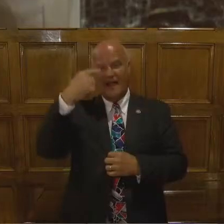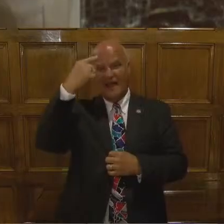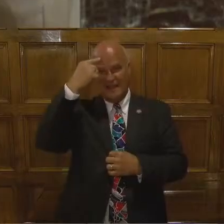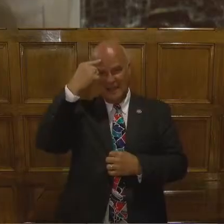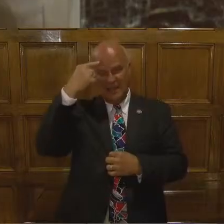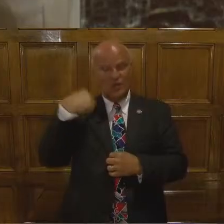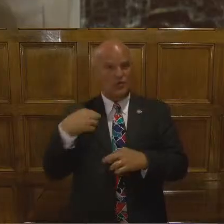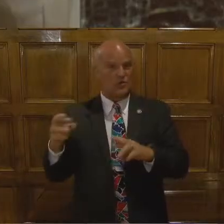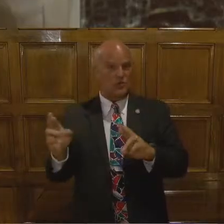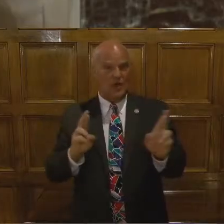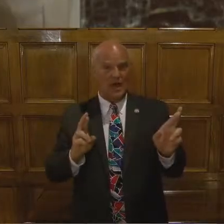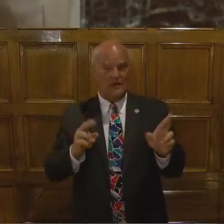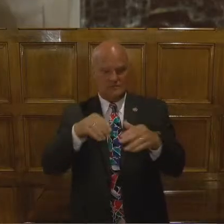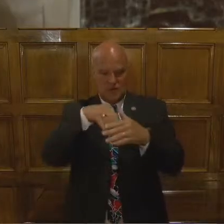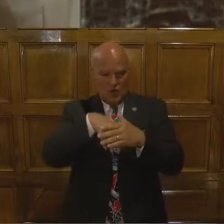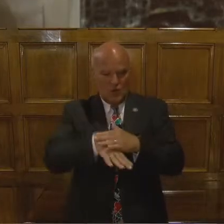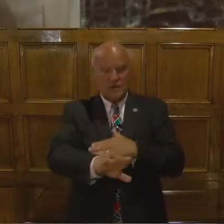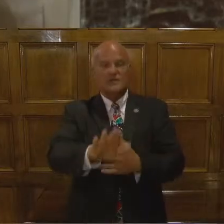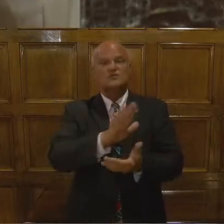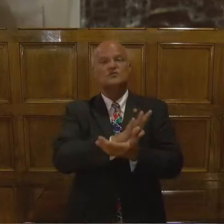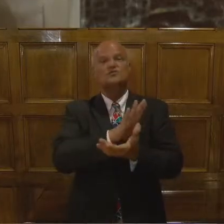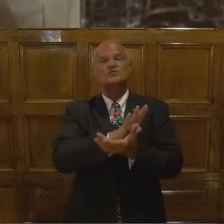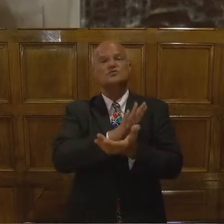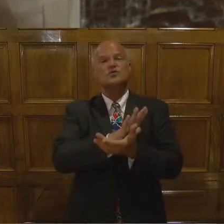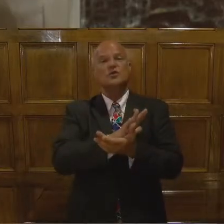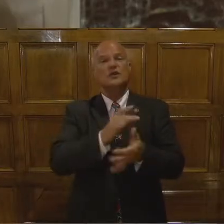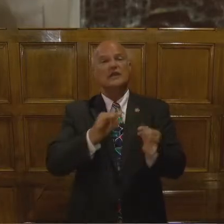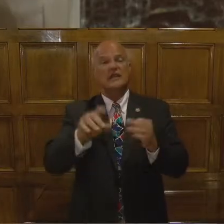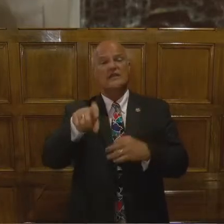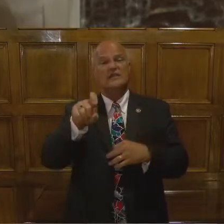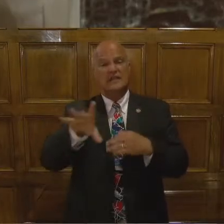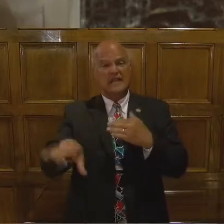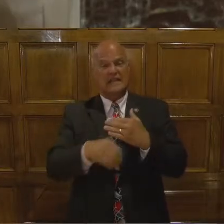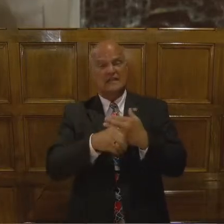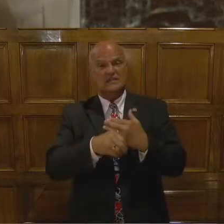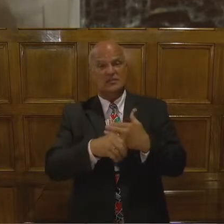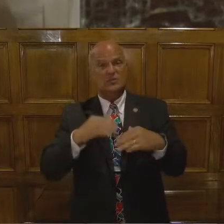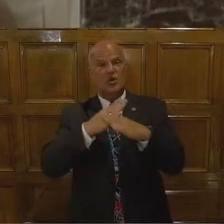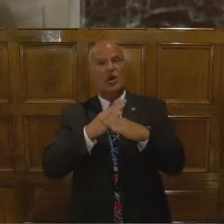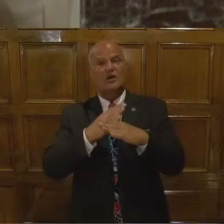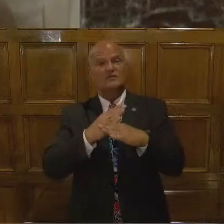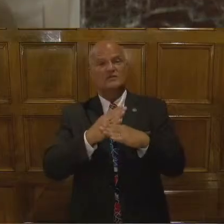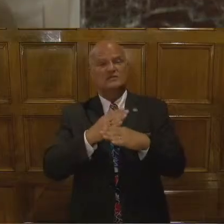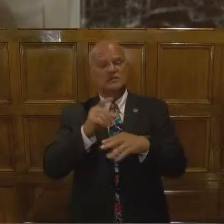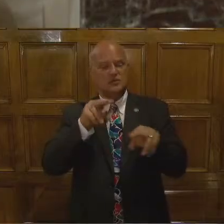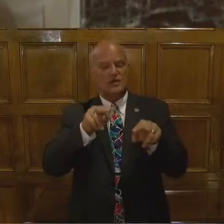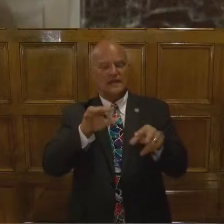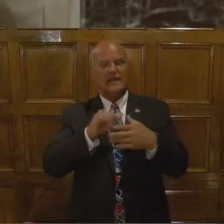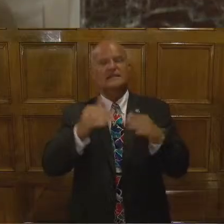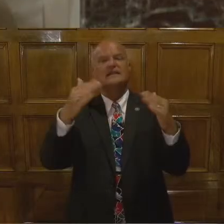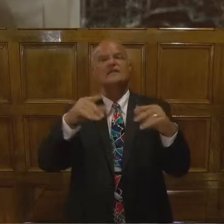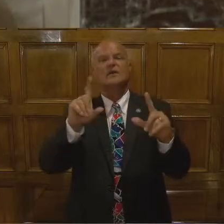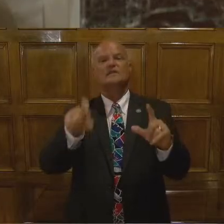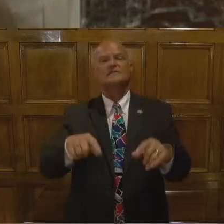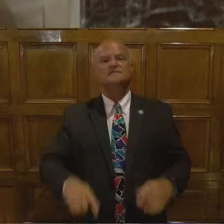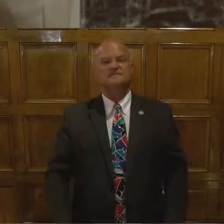be well prepared as we go into school. And if we need to take additional precautions, we'll take a look at those. Next question.